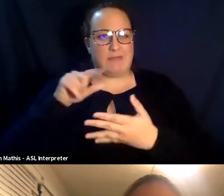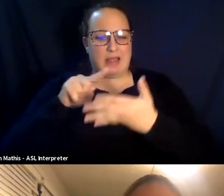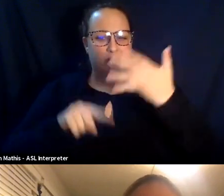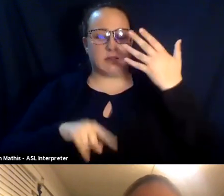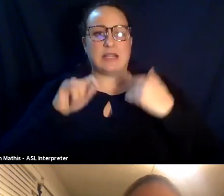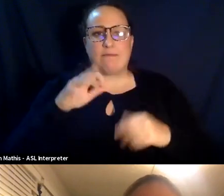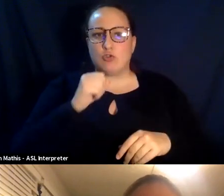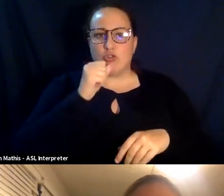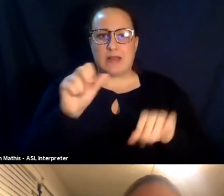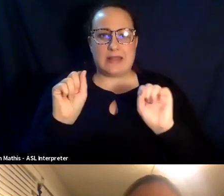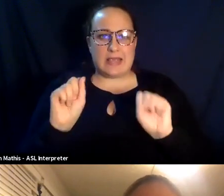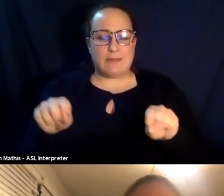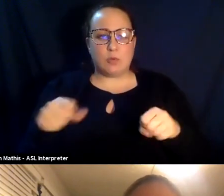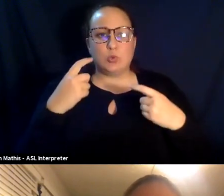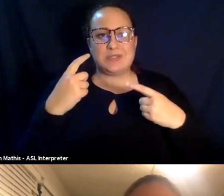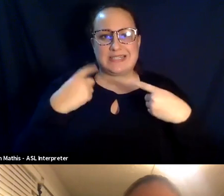to successfully